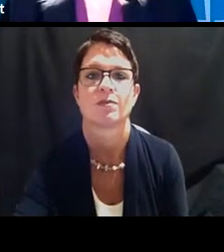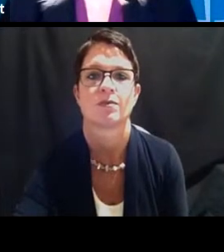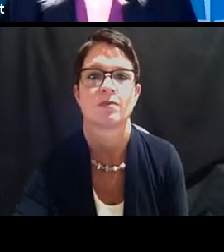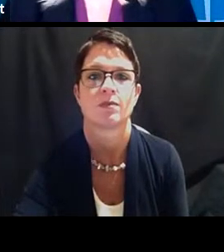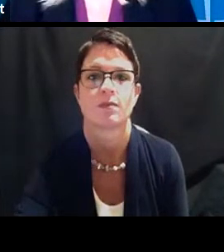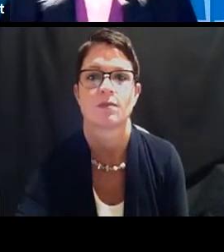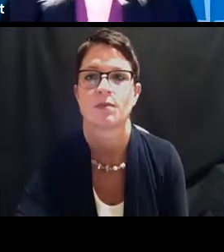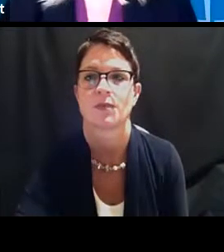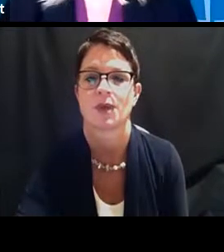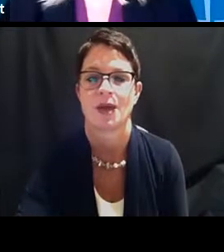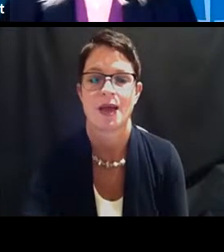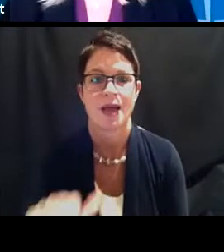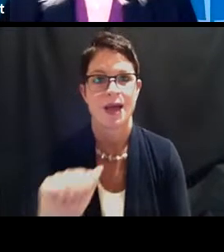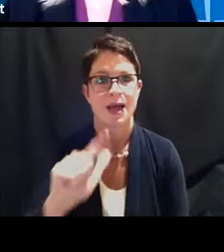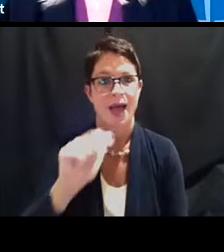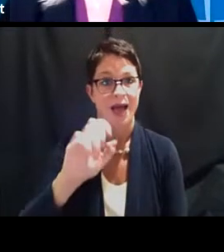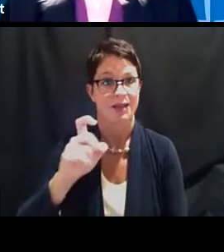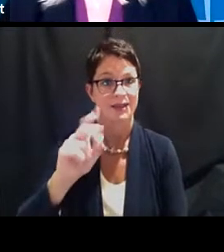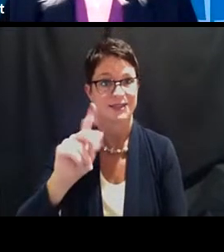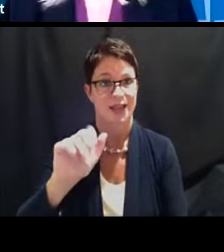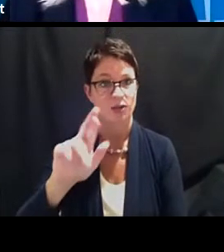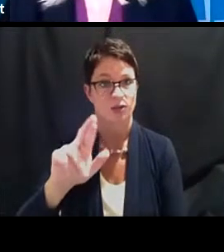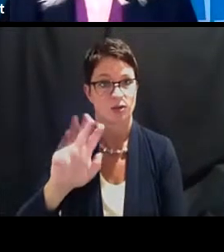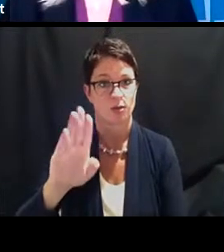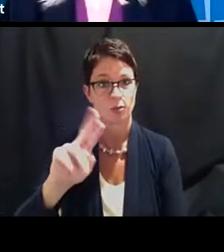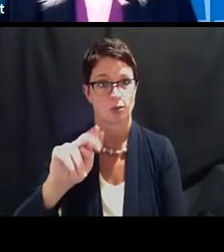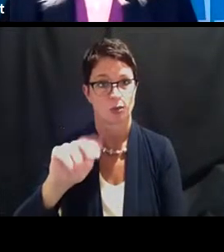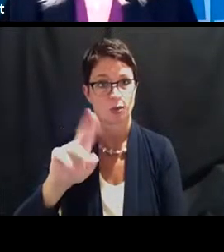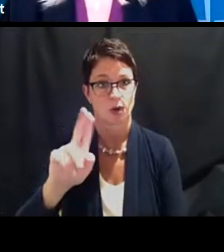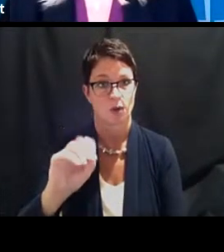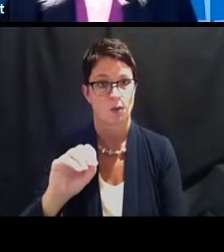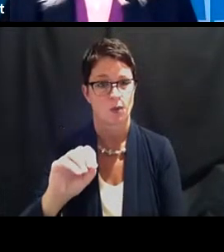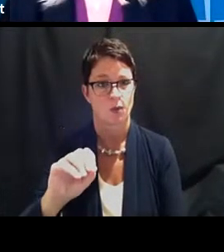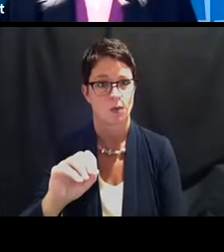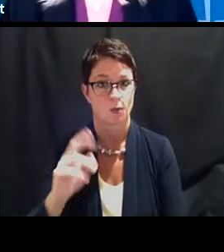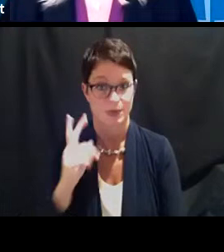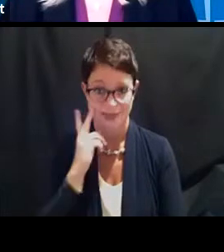I think you're there, Alex. I hope you are.